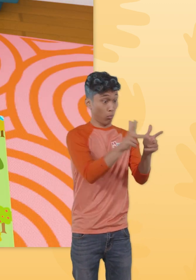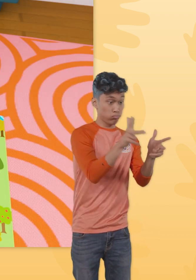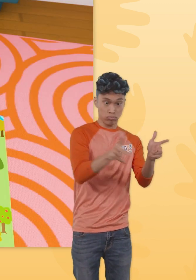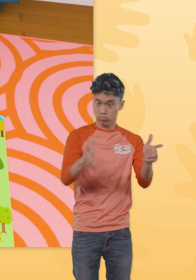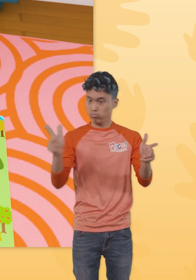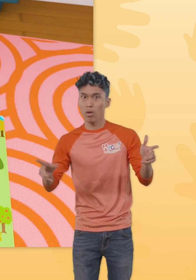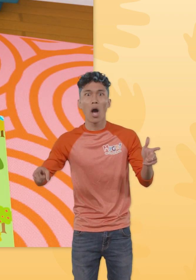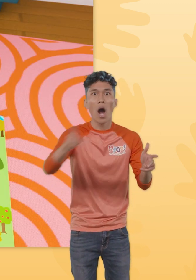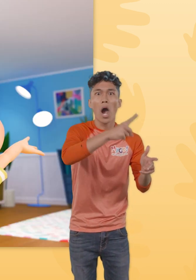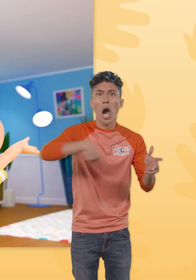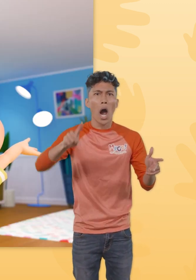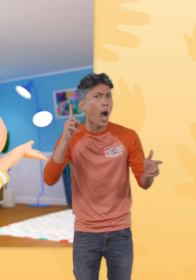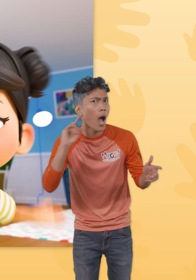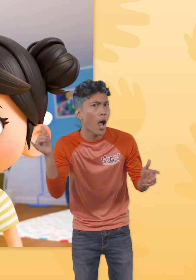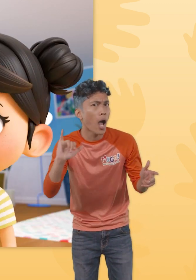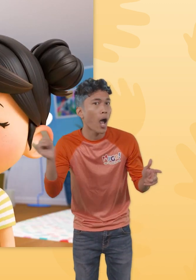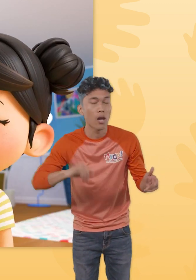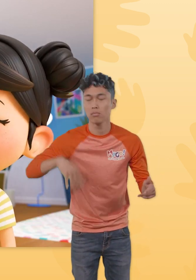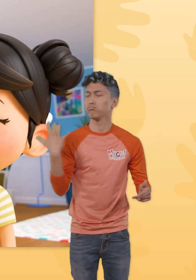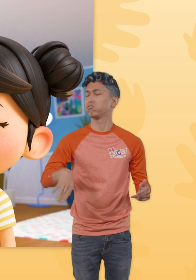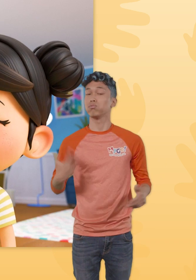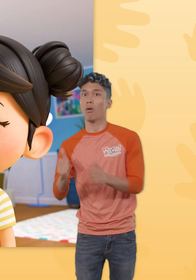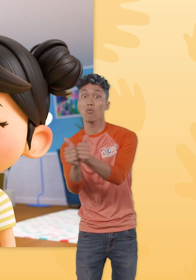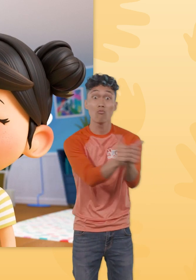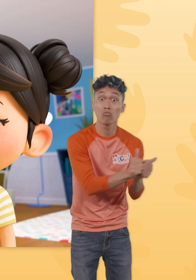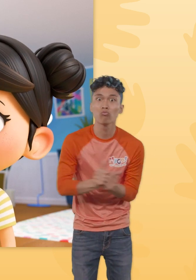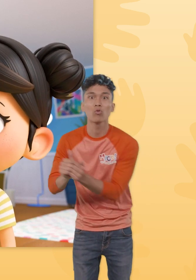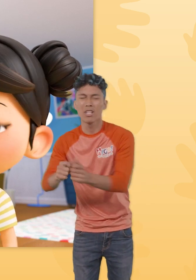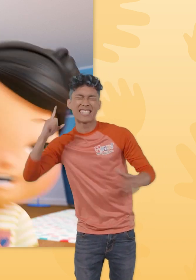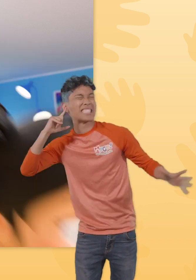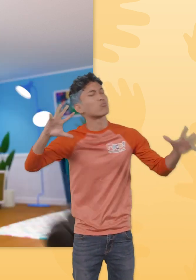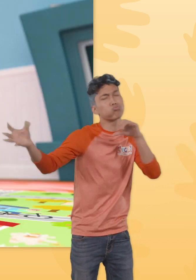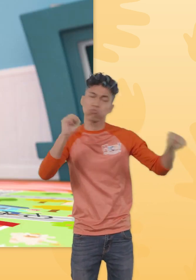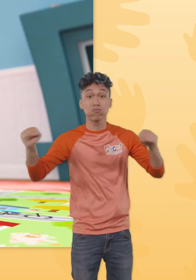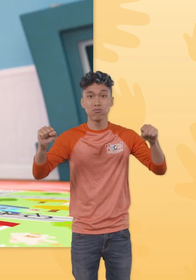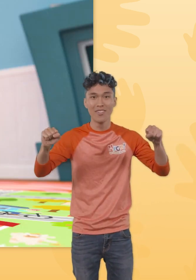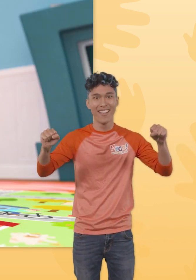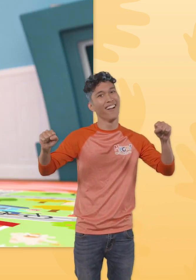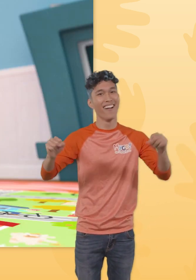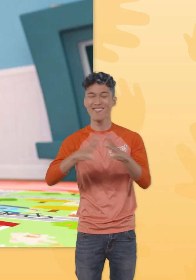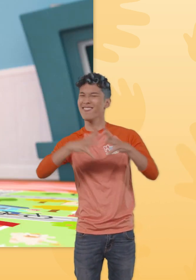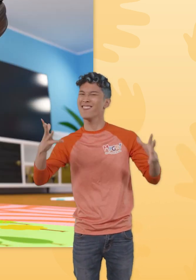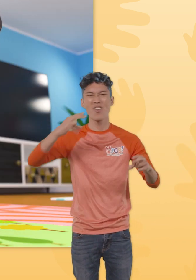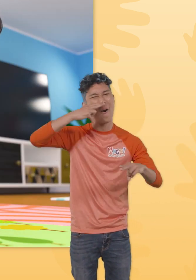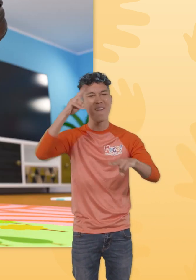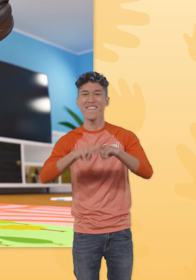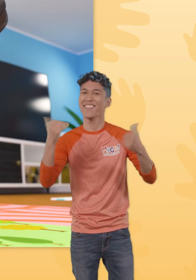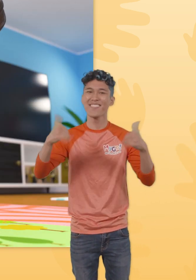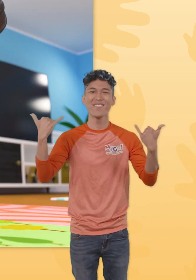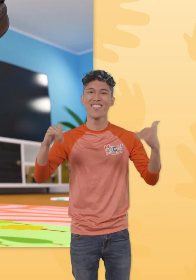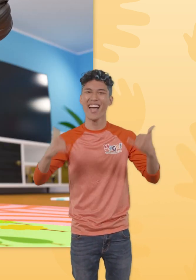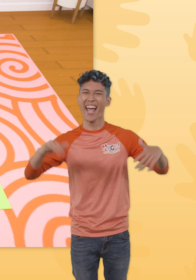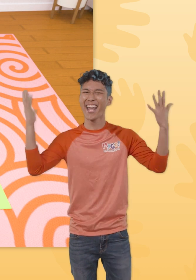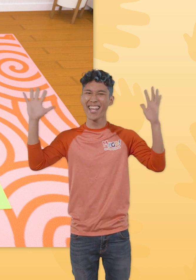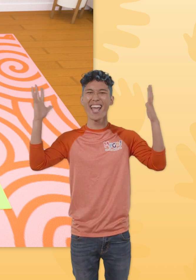makes. Vehicles on the mat. What sound do they make? Together they make a lot of noises. Loads of fun